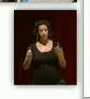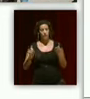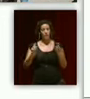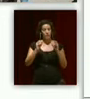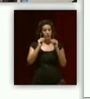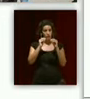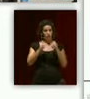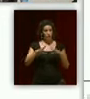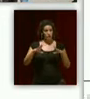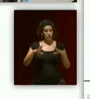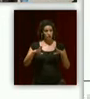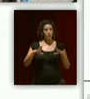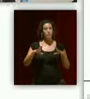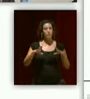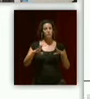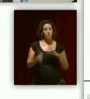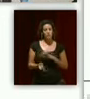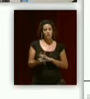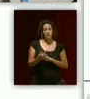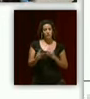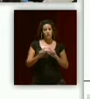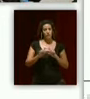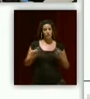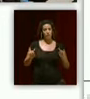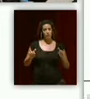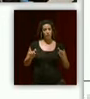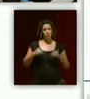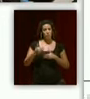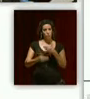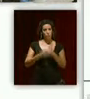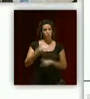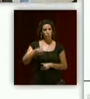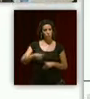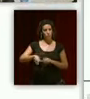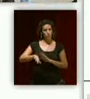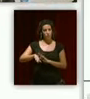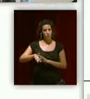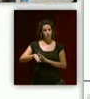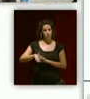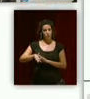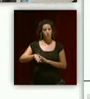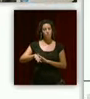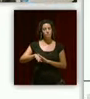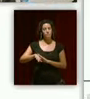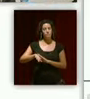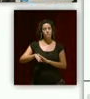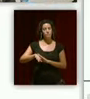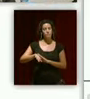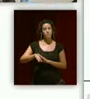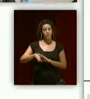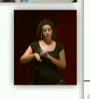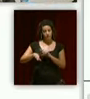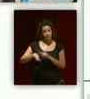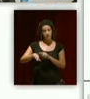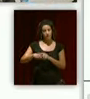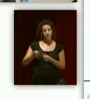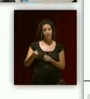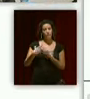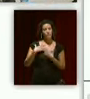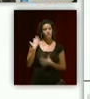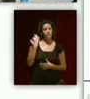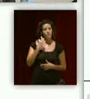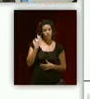you through the different windows. Once you activate it, there is a progress bar to the right